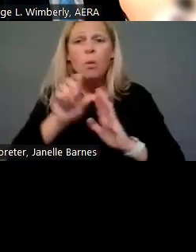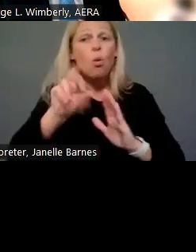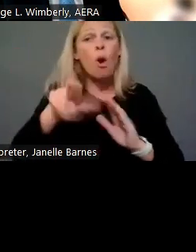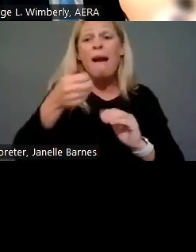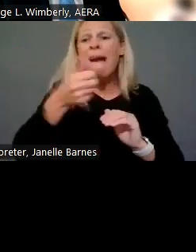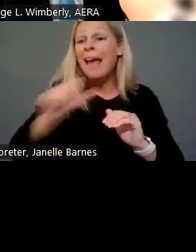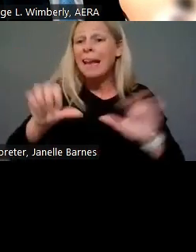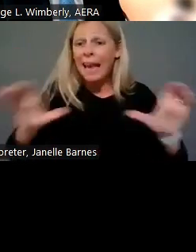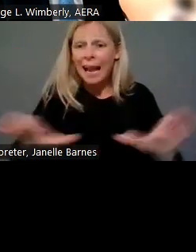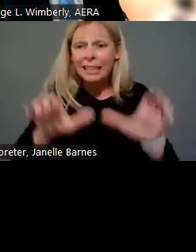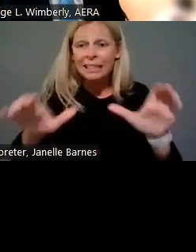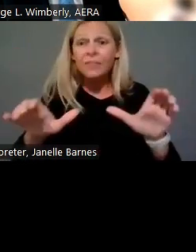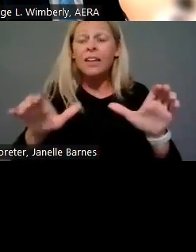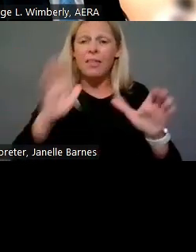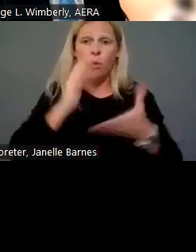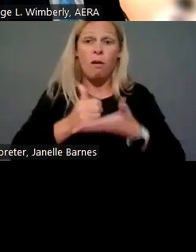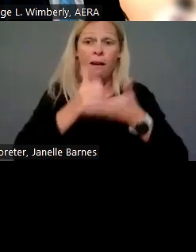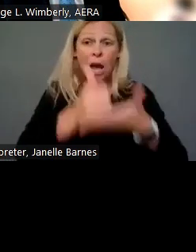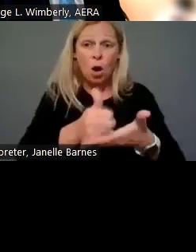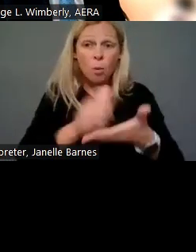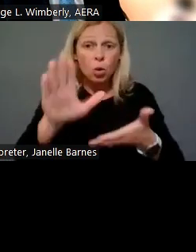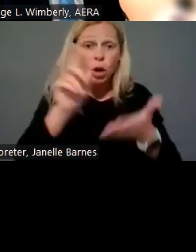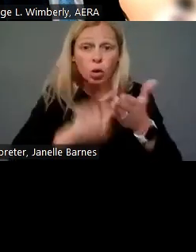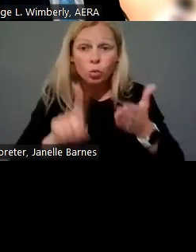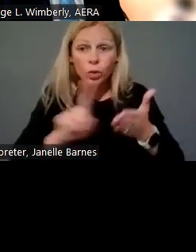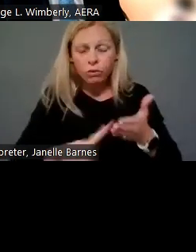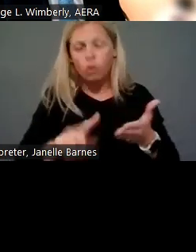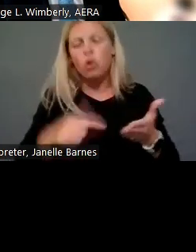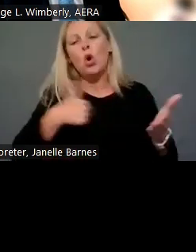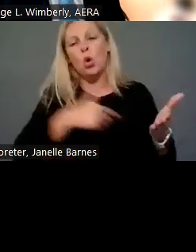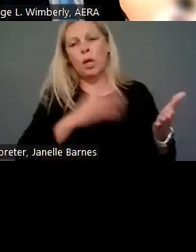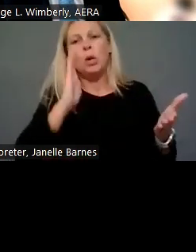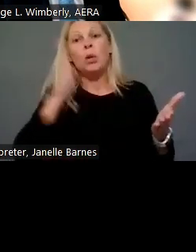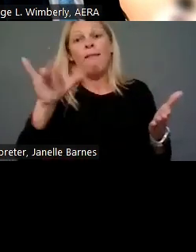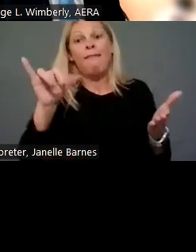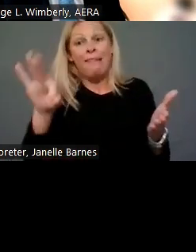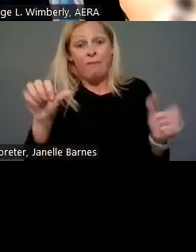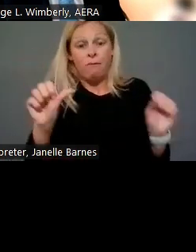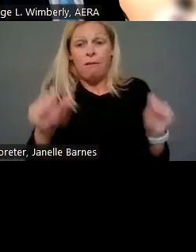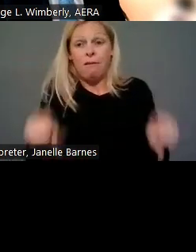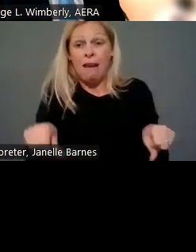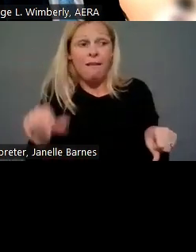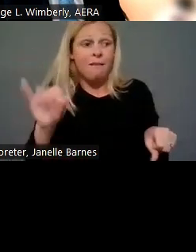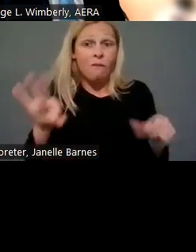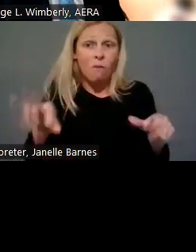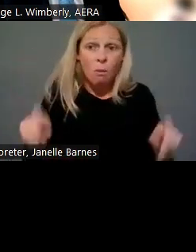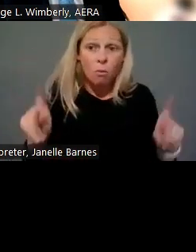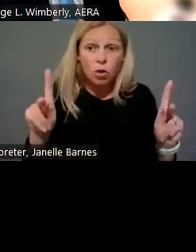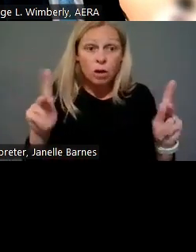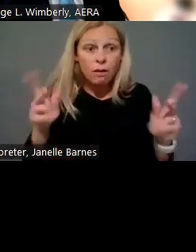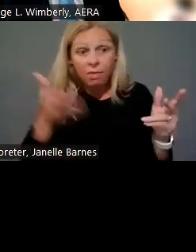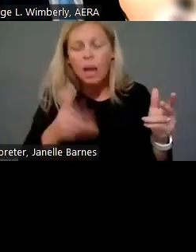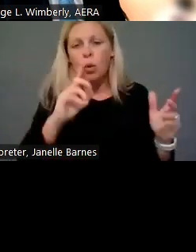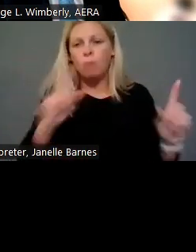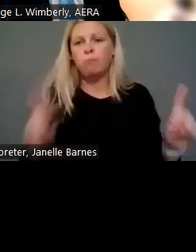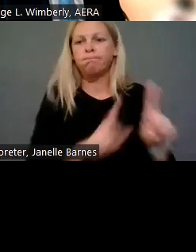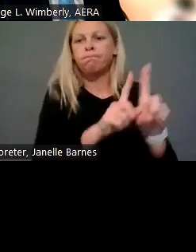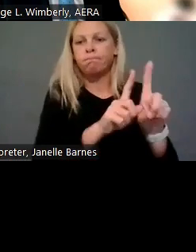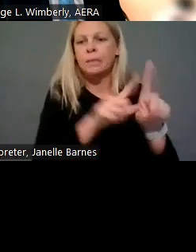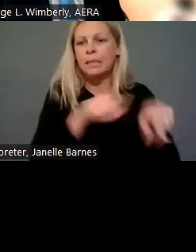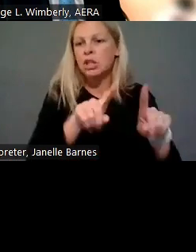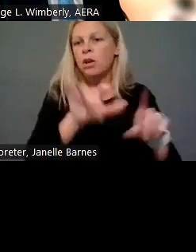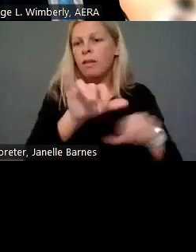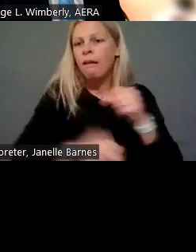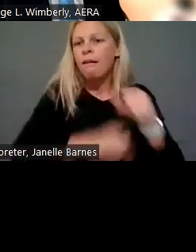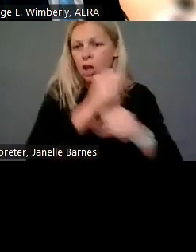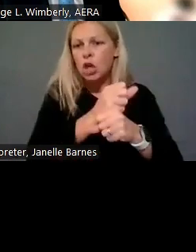build your research capacity. That as opportunities come up, and during that year as a fellow, that we